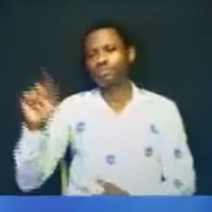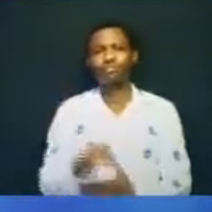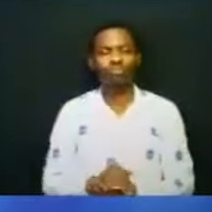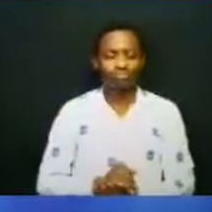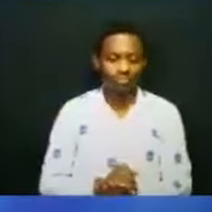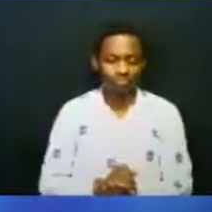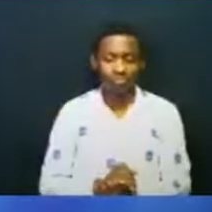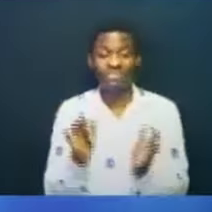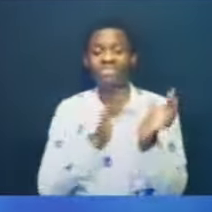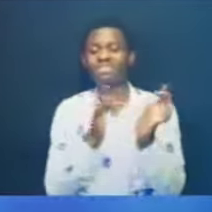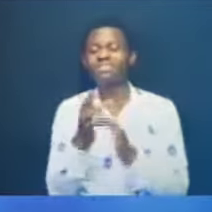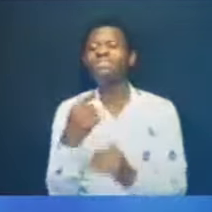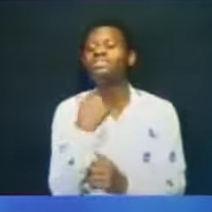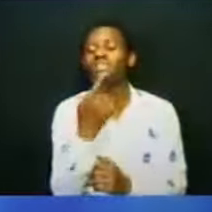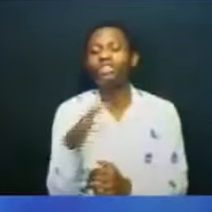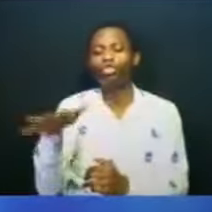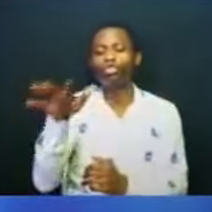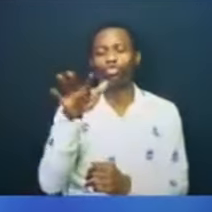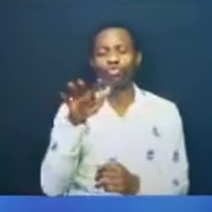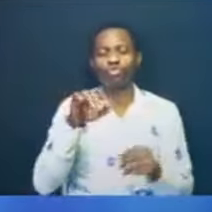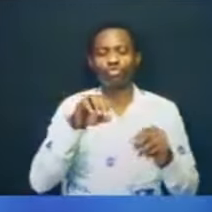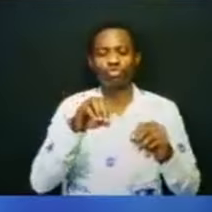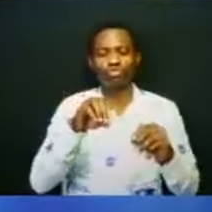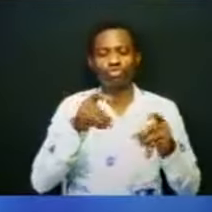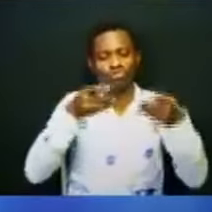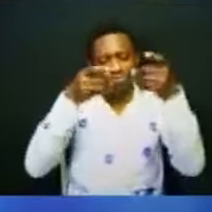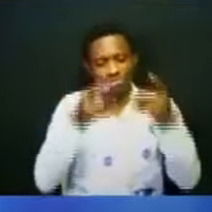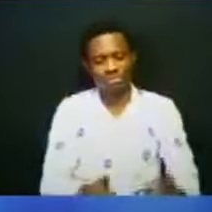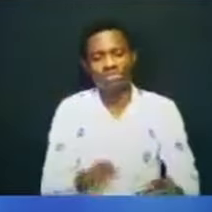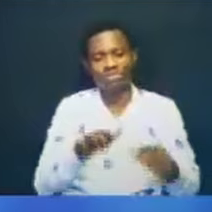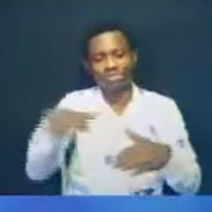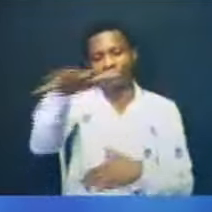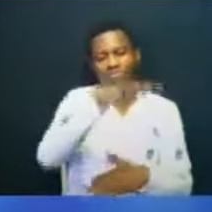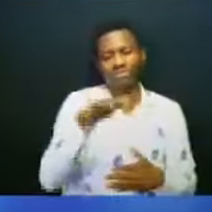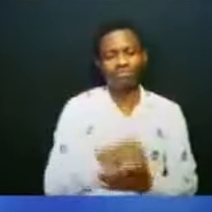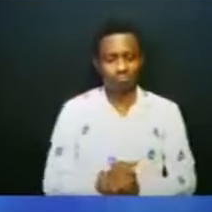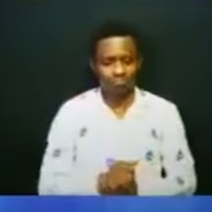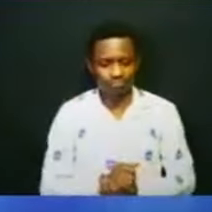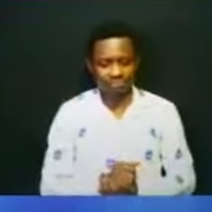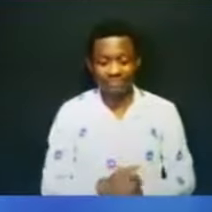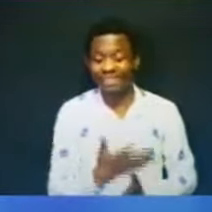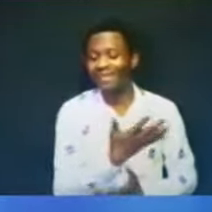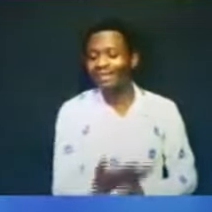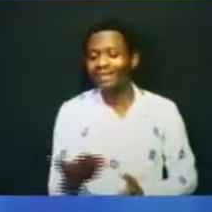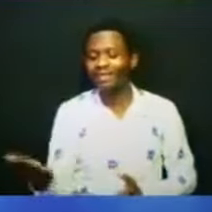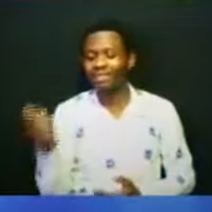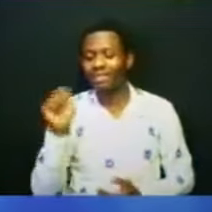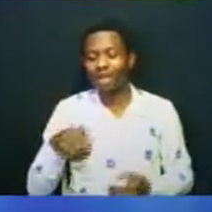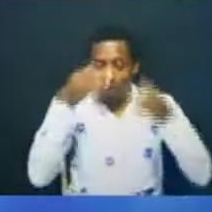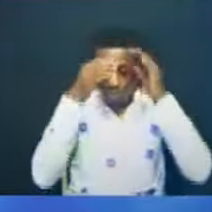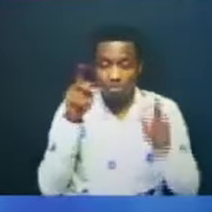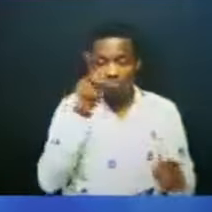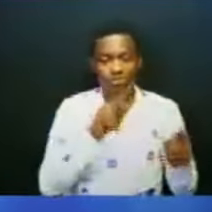Jesus said to his disciples, things that cause people to stumble are bound to come, but